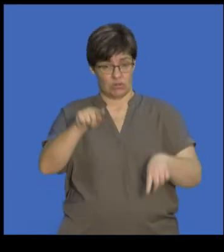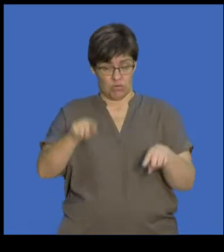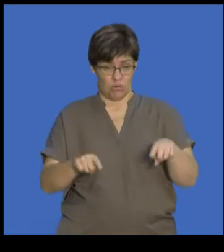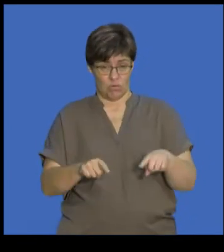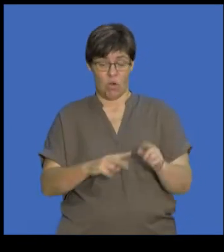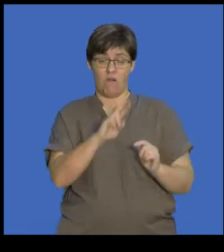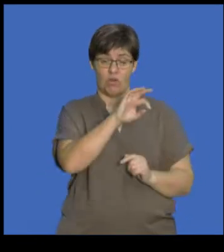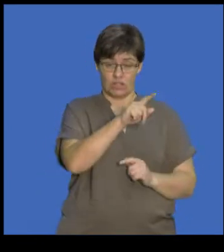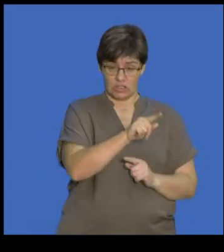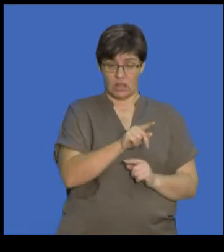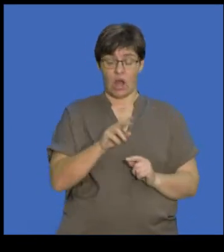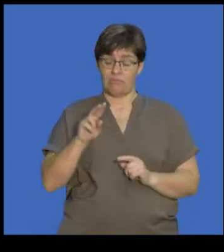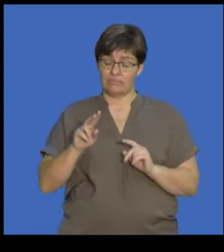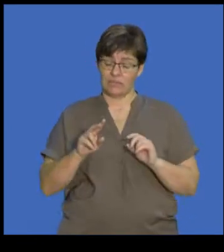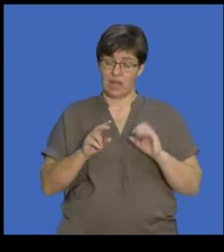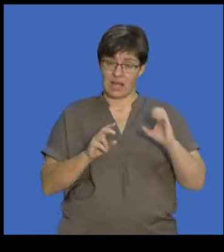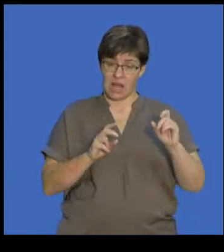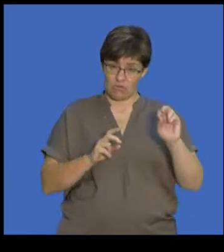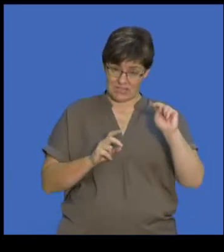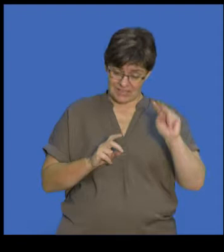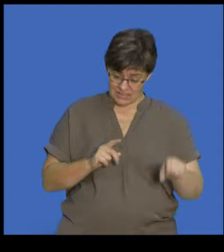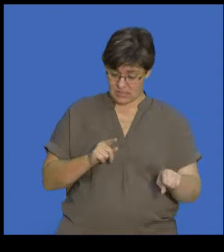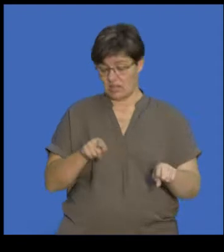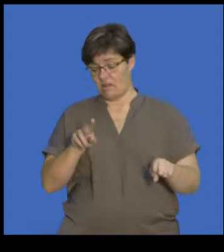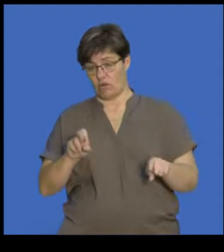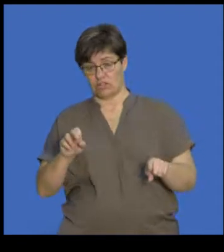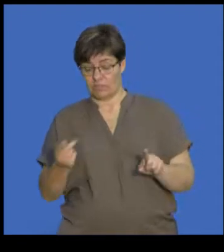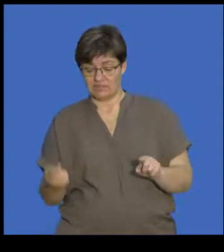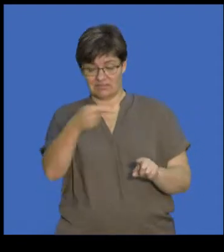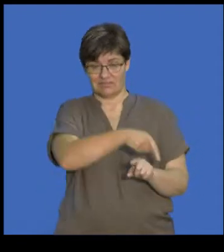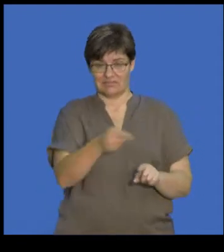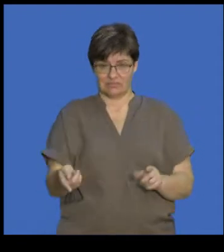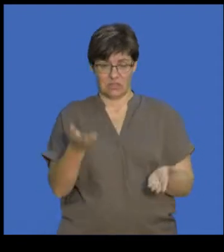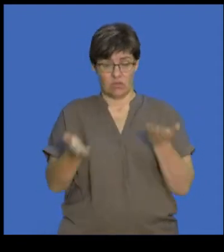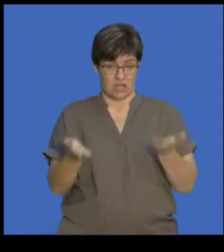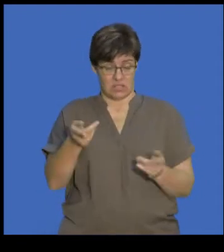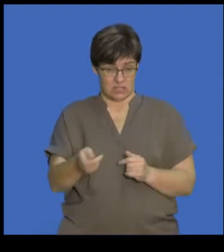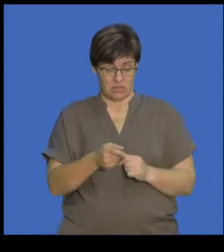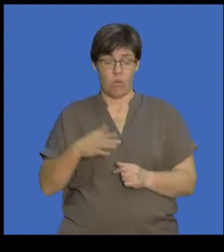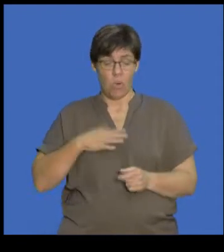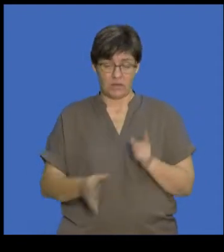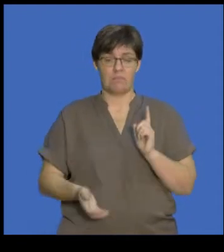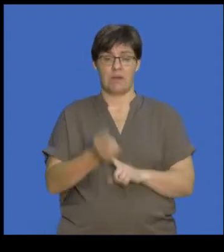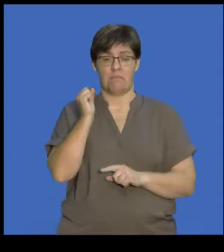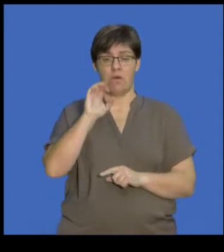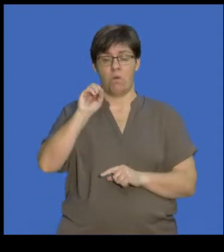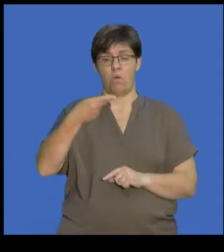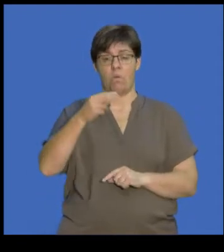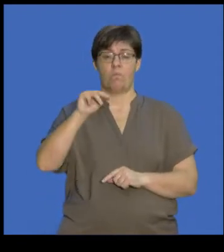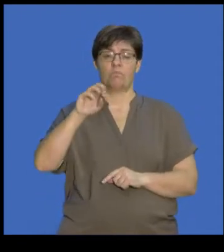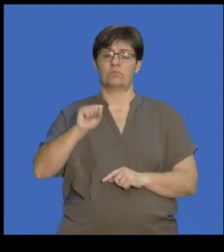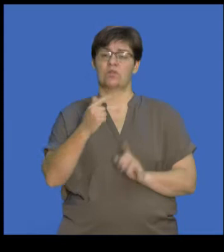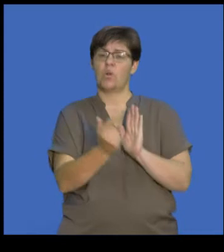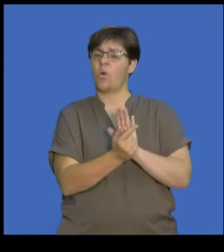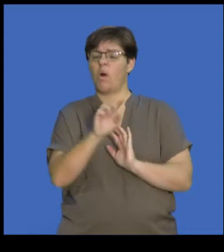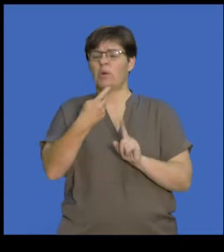of voltage to current, okay? Just to sum it up. And then we'll talk about the Ohm's Law, because we want to arrive or discover what